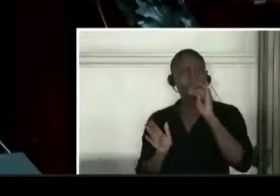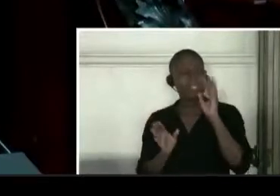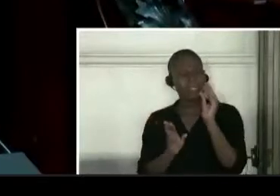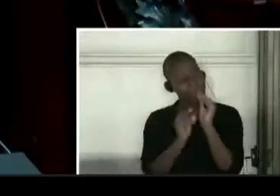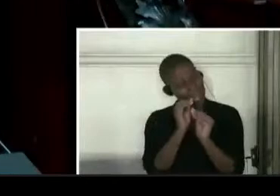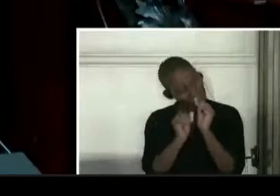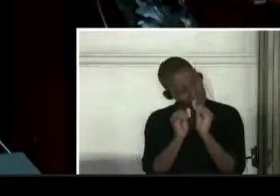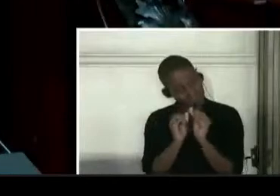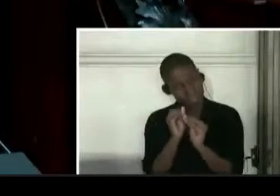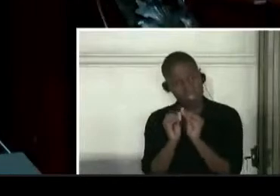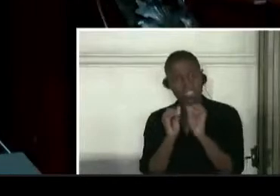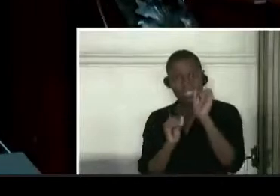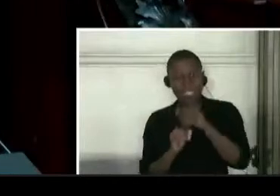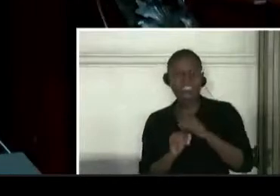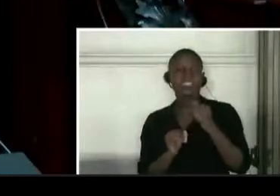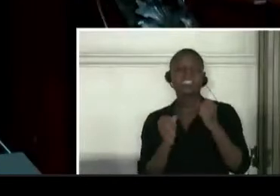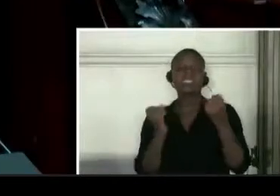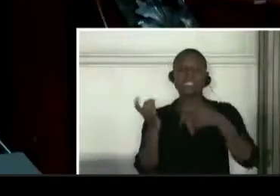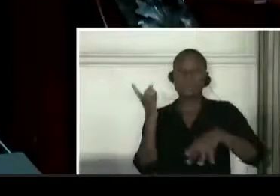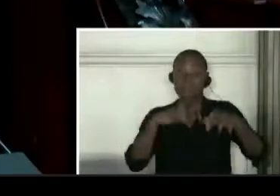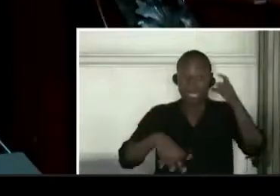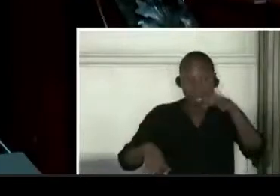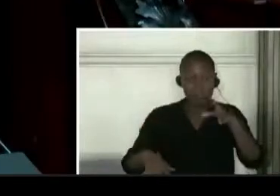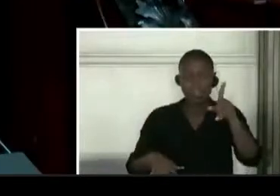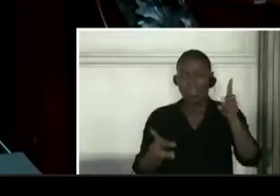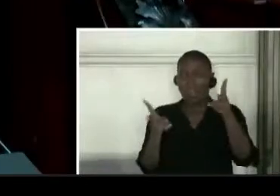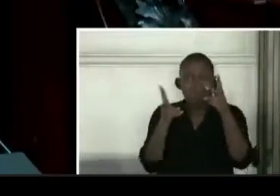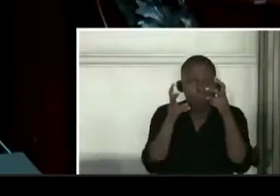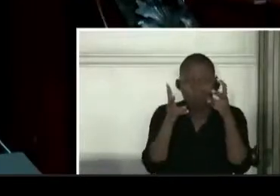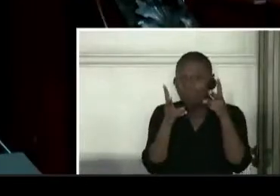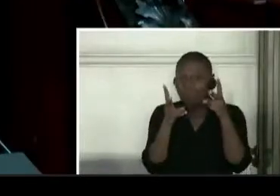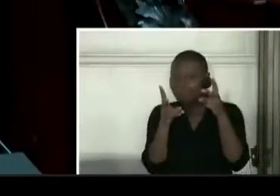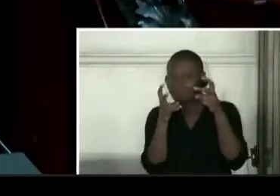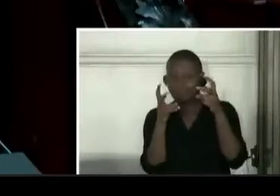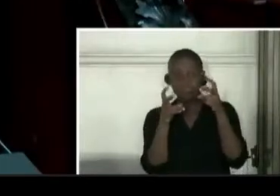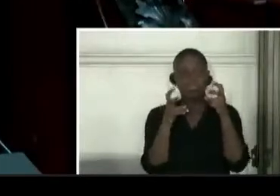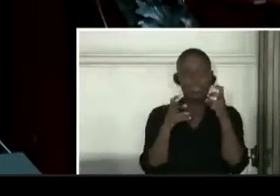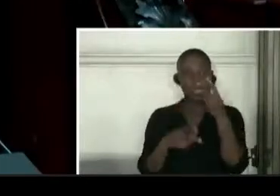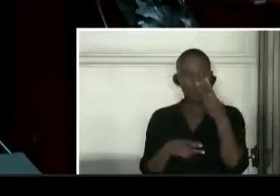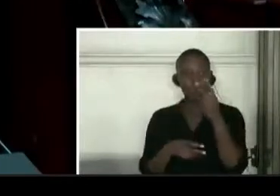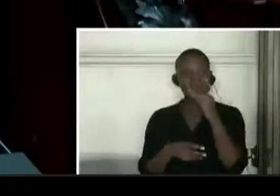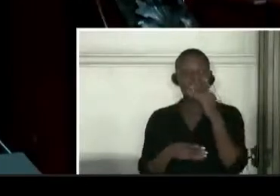many instances, we get to hear that irregular expenditure